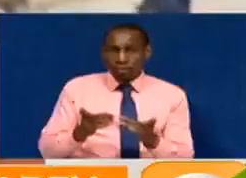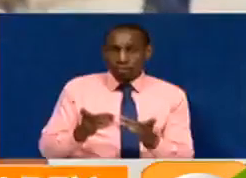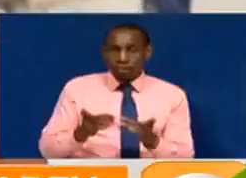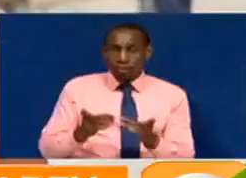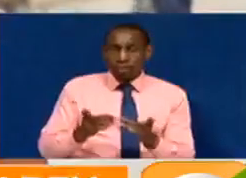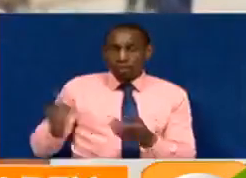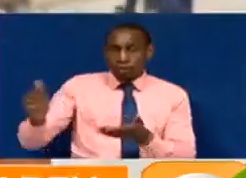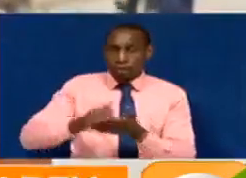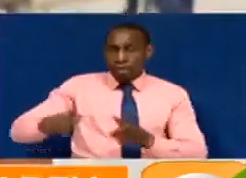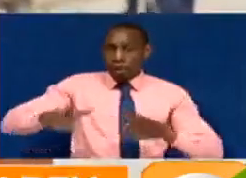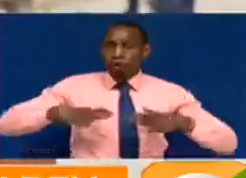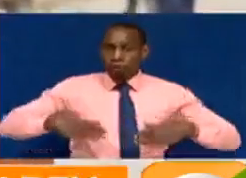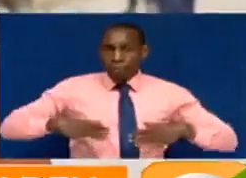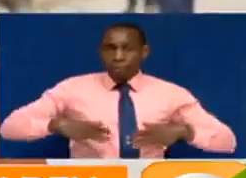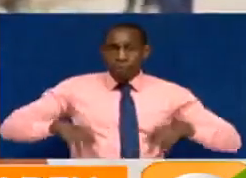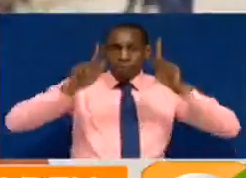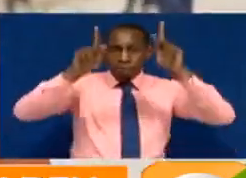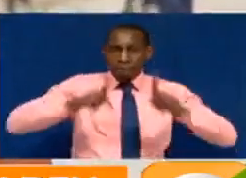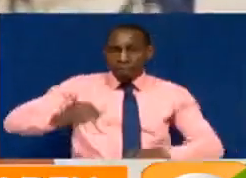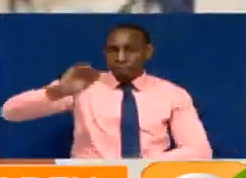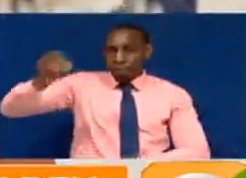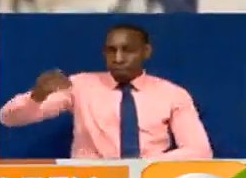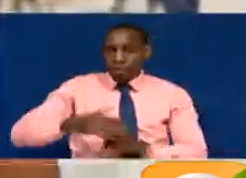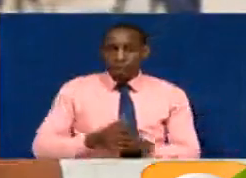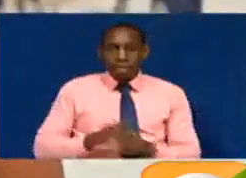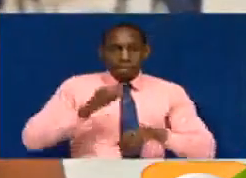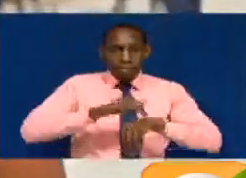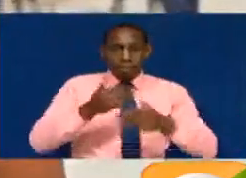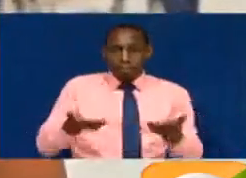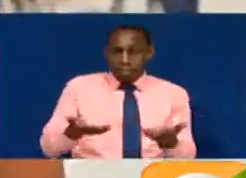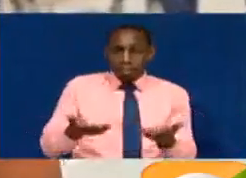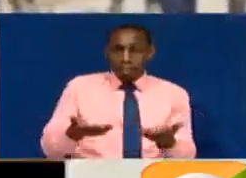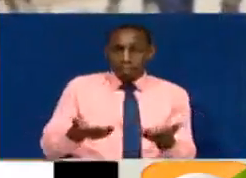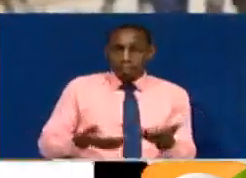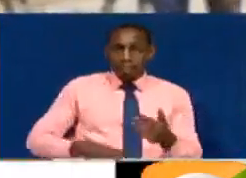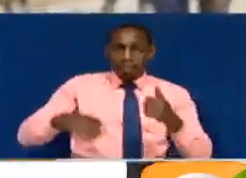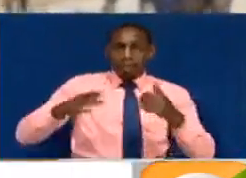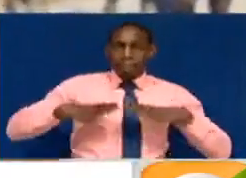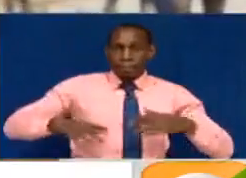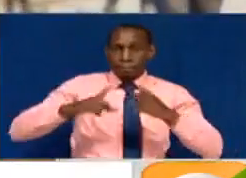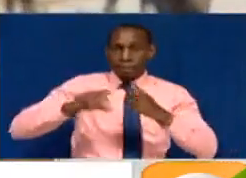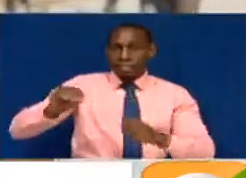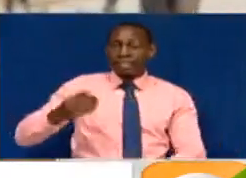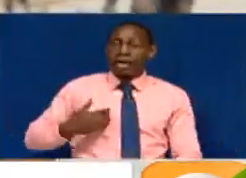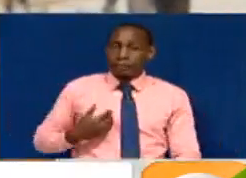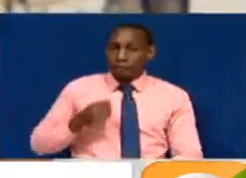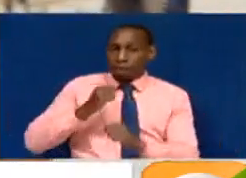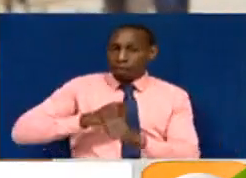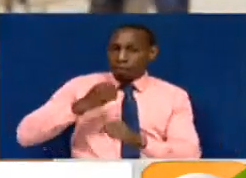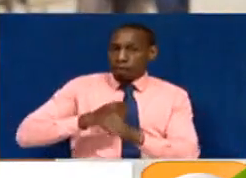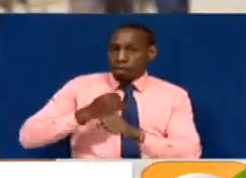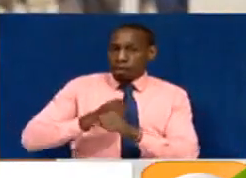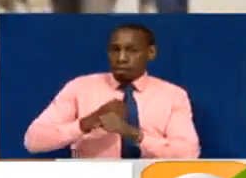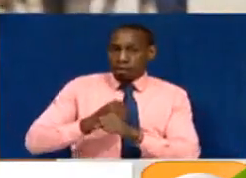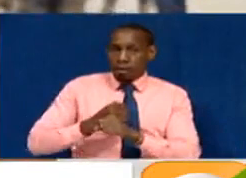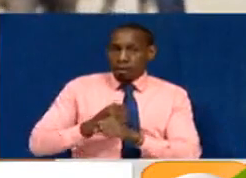the ground, which is Kisumu County. Currently, I'm having 60 people who are operating within